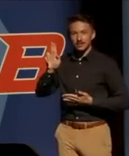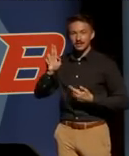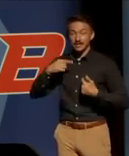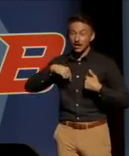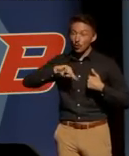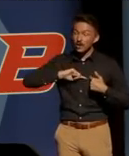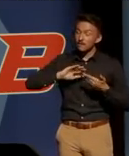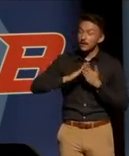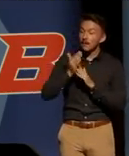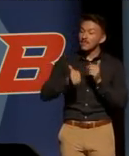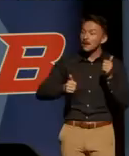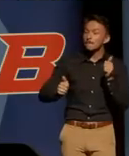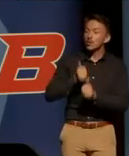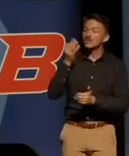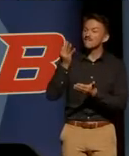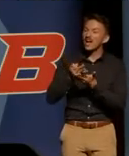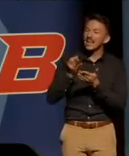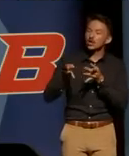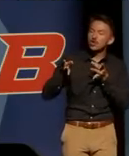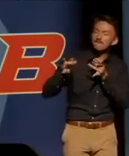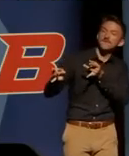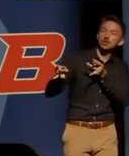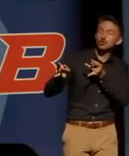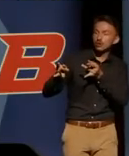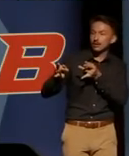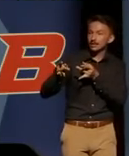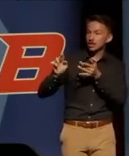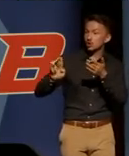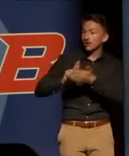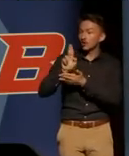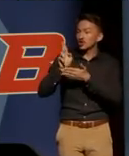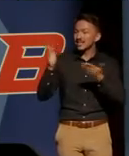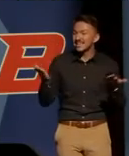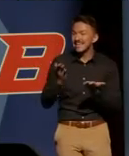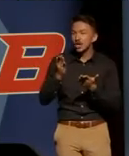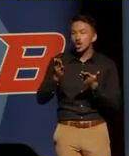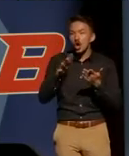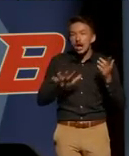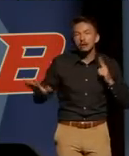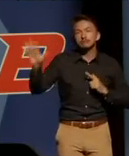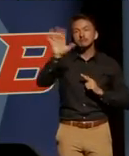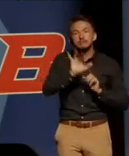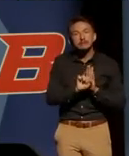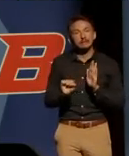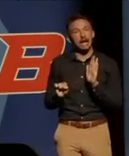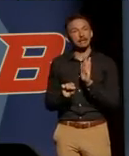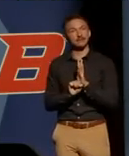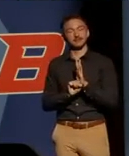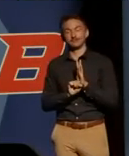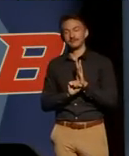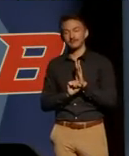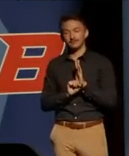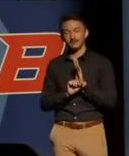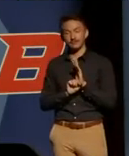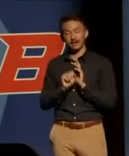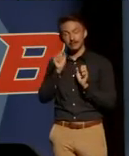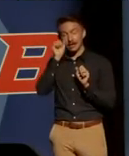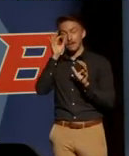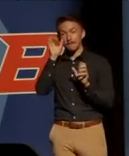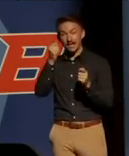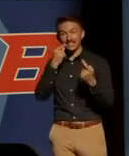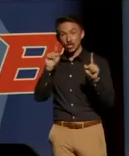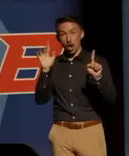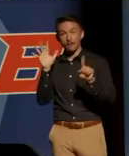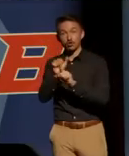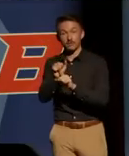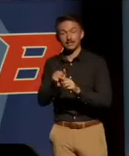most financially efficient university in the state. That's an extraordinary accomplishment.